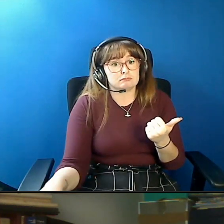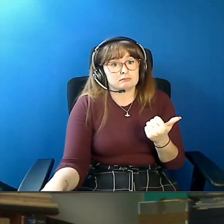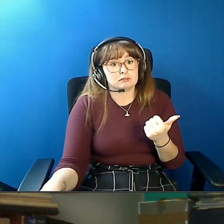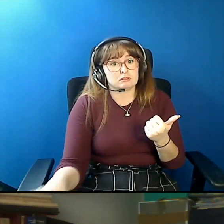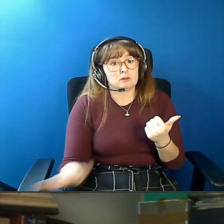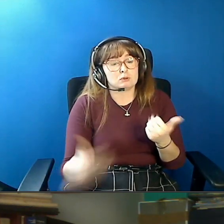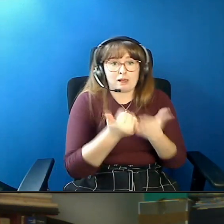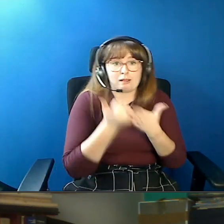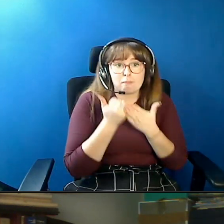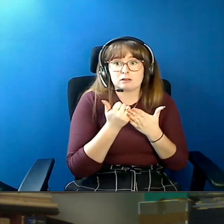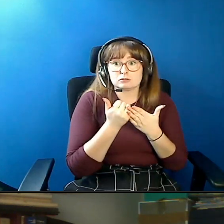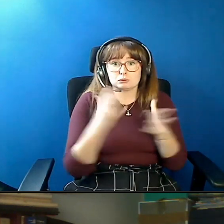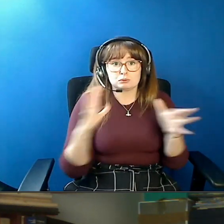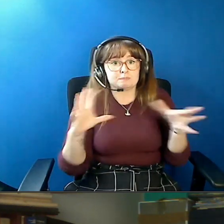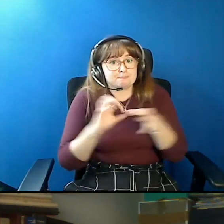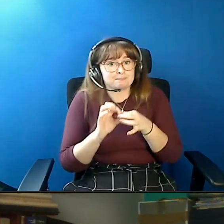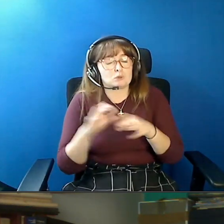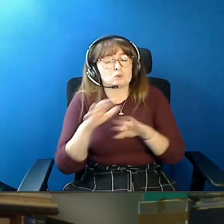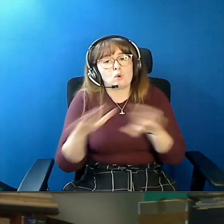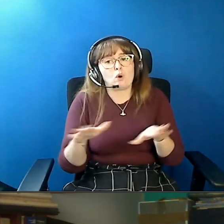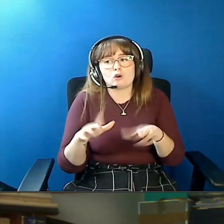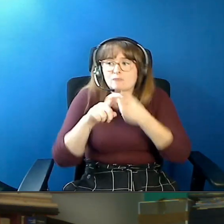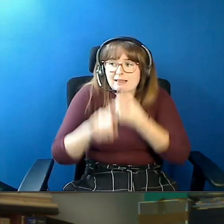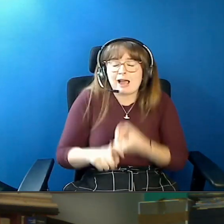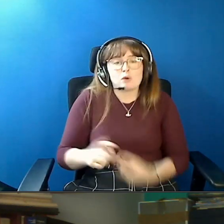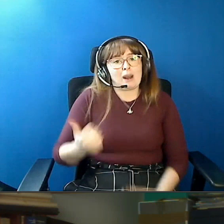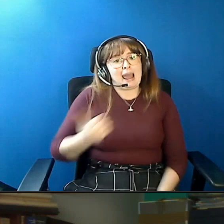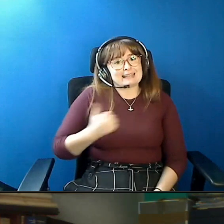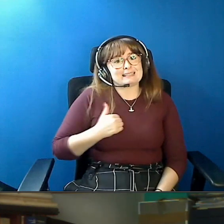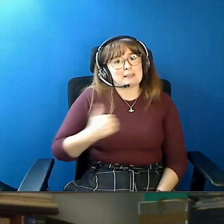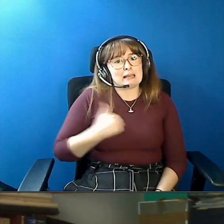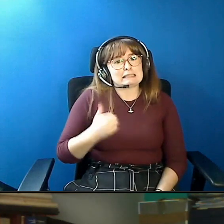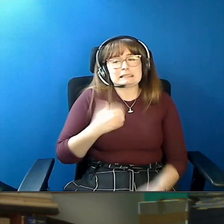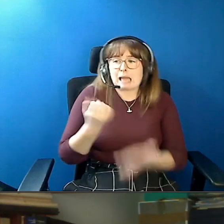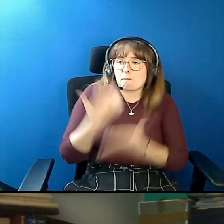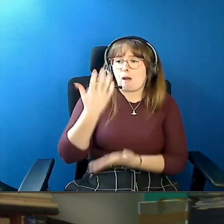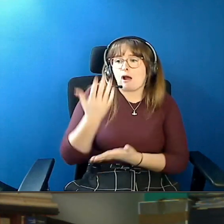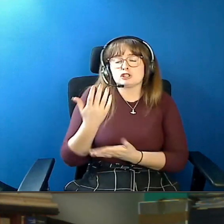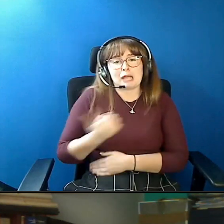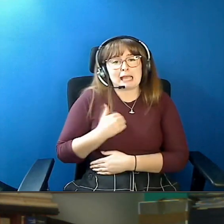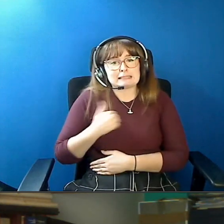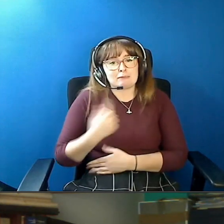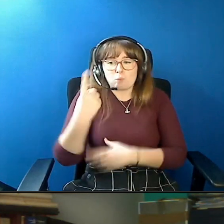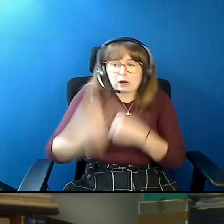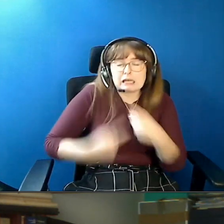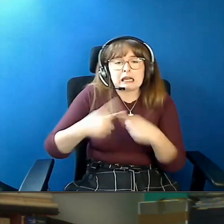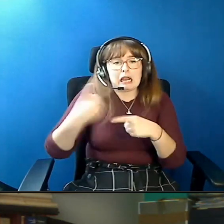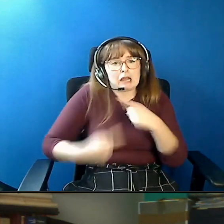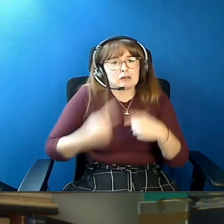that, rather than relying on kind of estimated annual averages of energy consumption, getting that actual